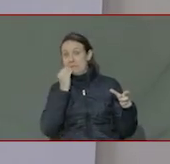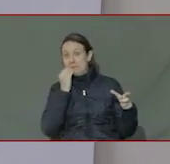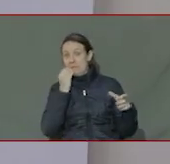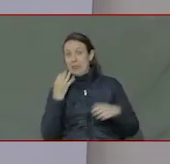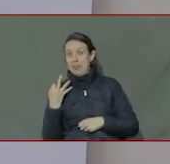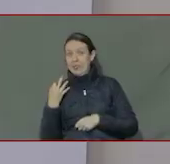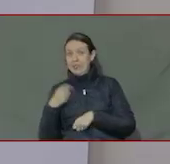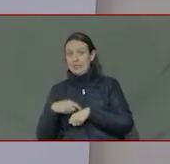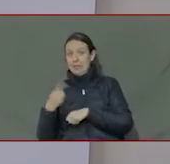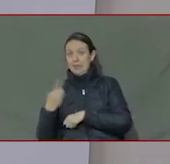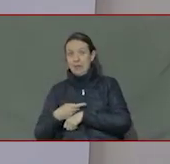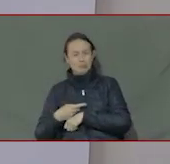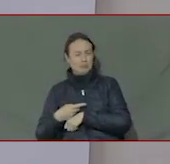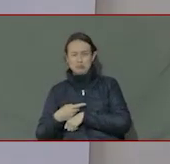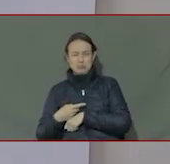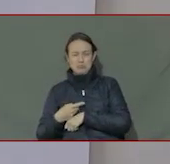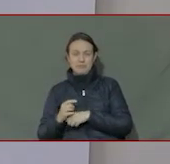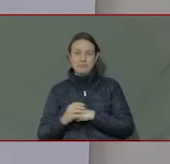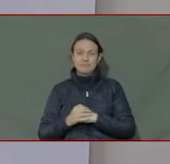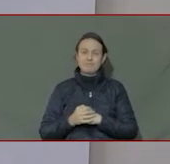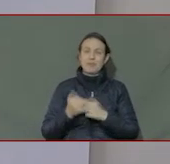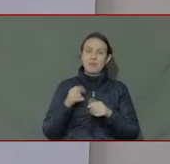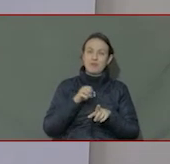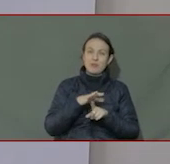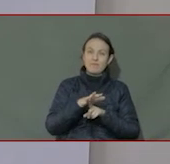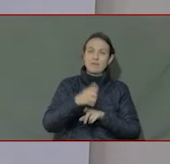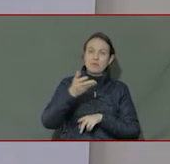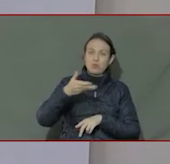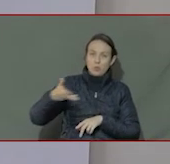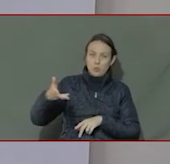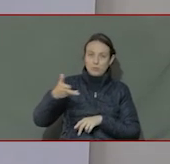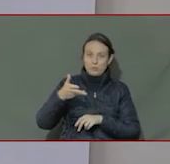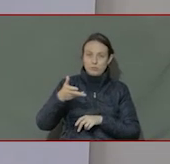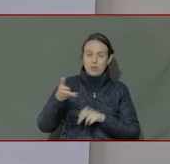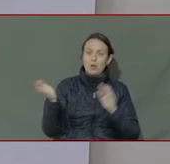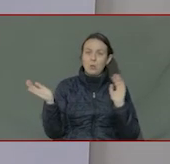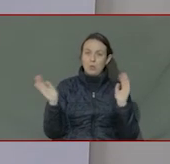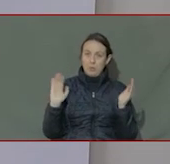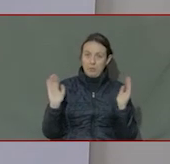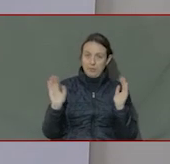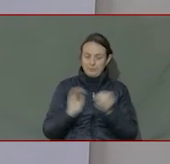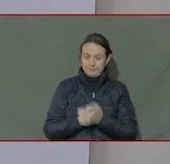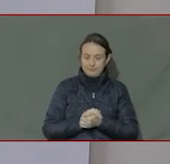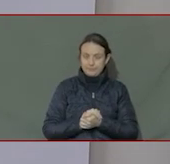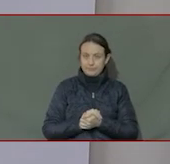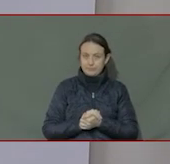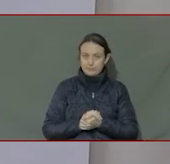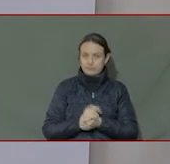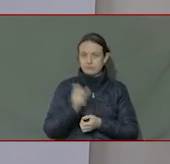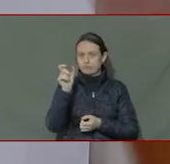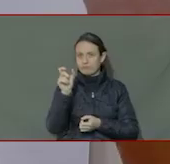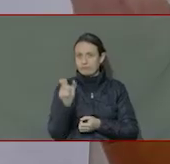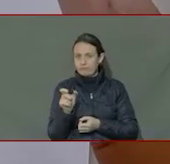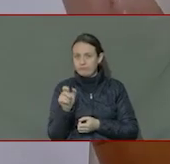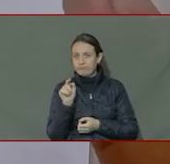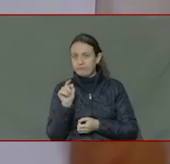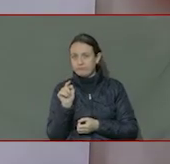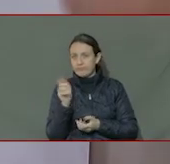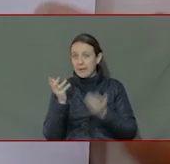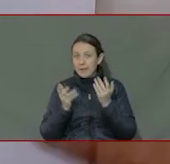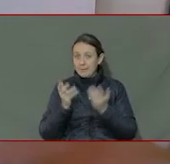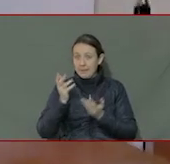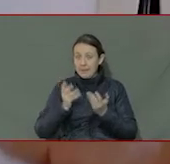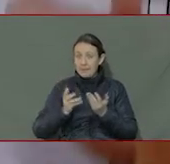large meals on blood glucose. So they're comparing. What is the benefit for somebody suffering from